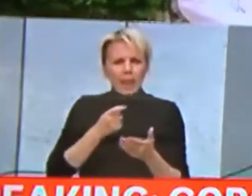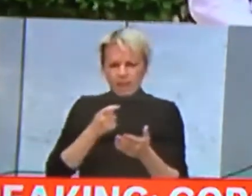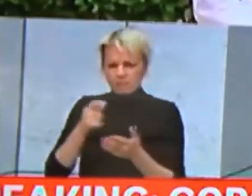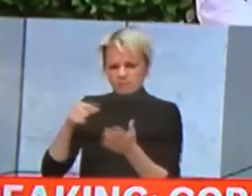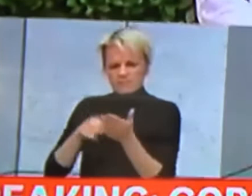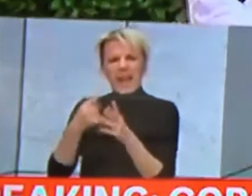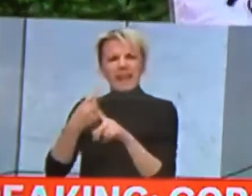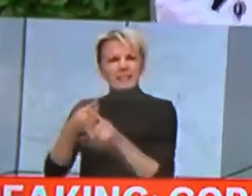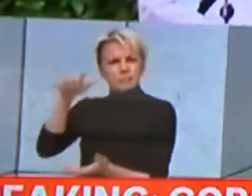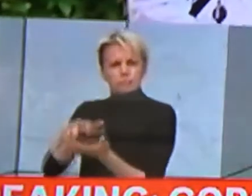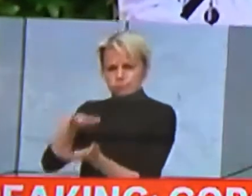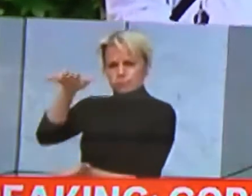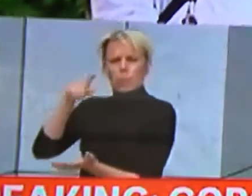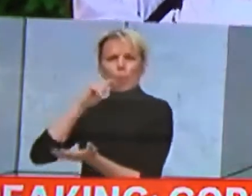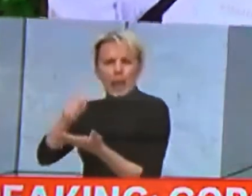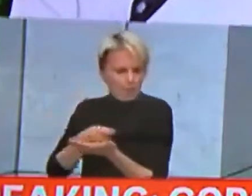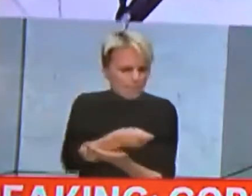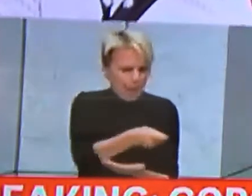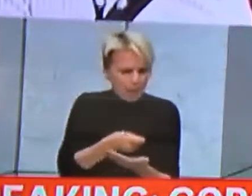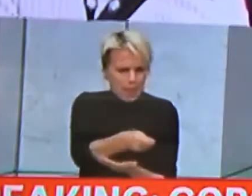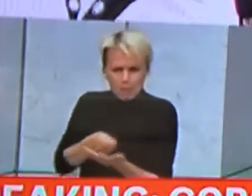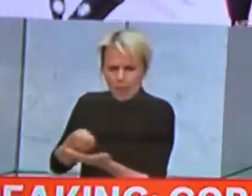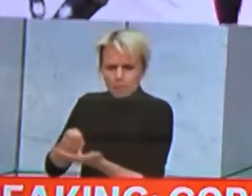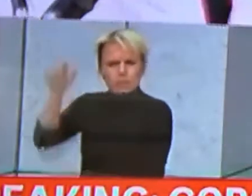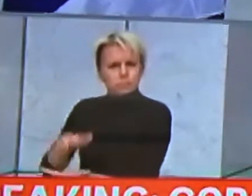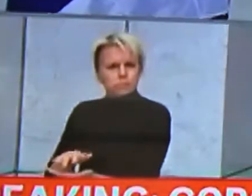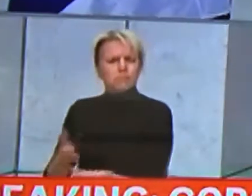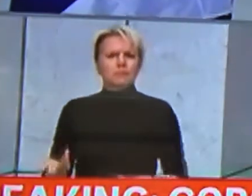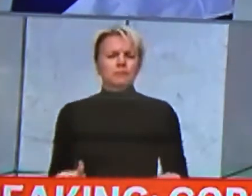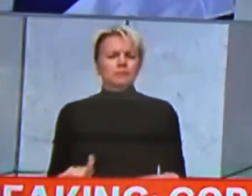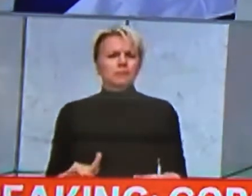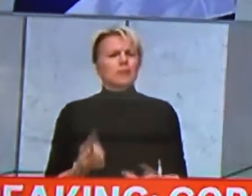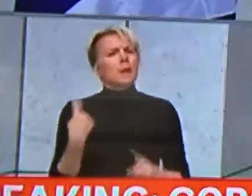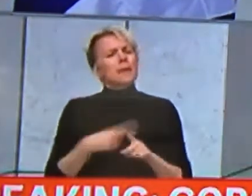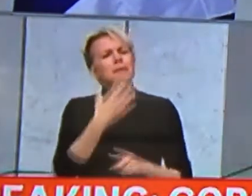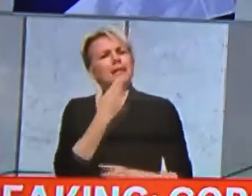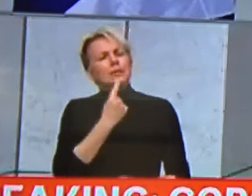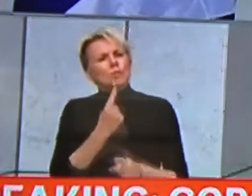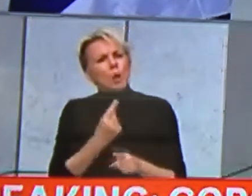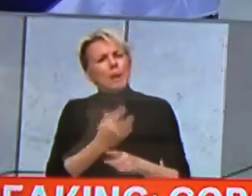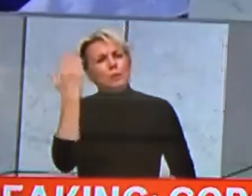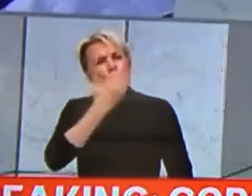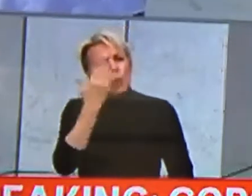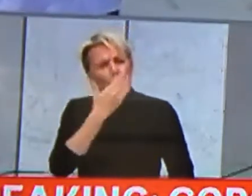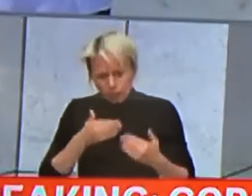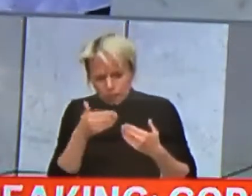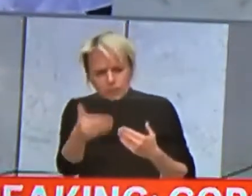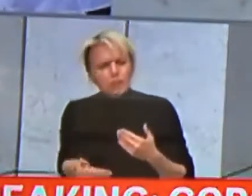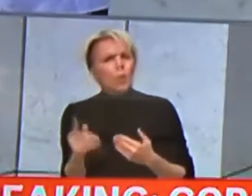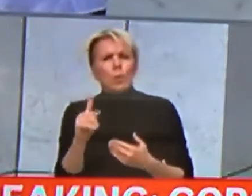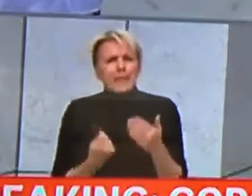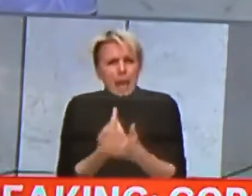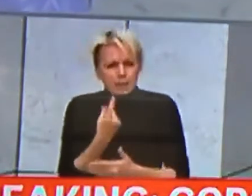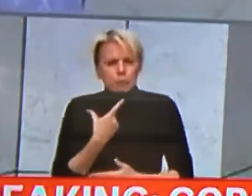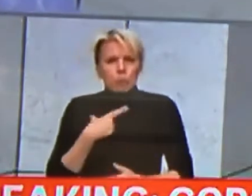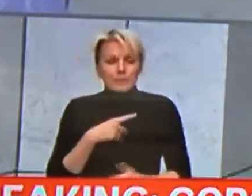regarding community transmission and not going out unless absolutely necessary, can you say something about schools? Is anything going to change here, given there's transmission going